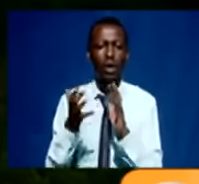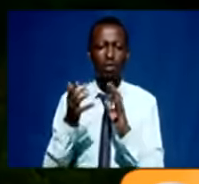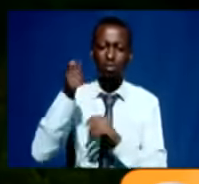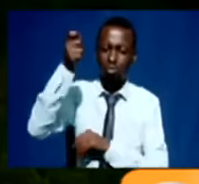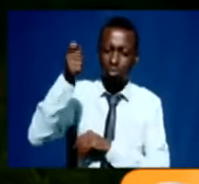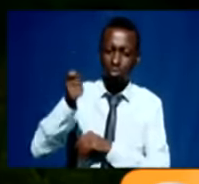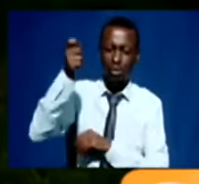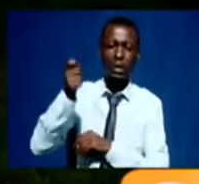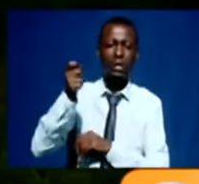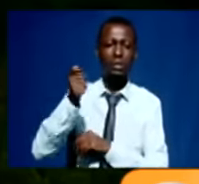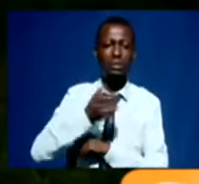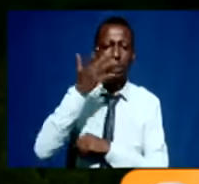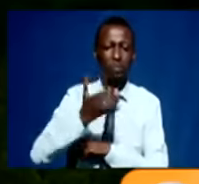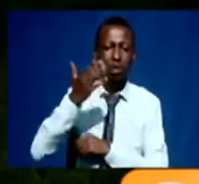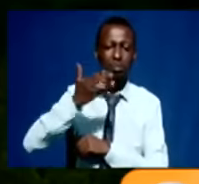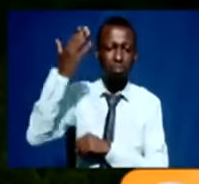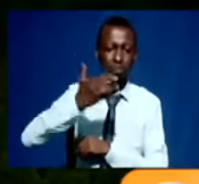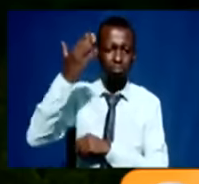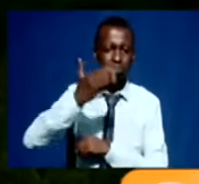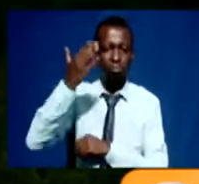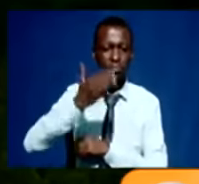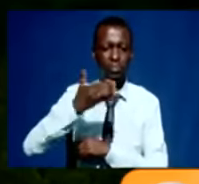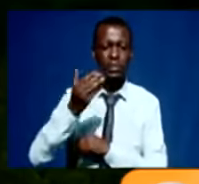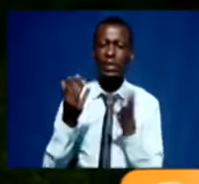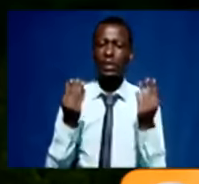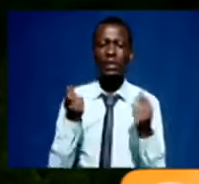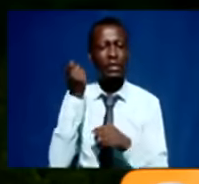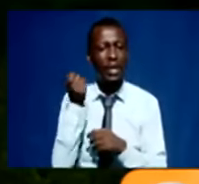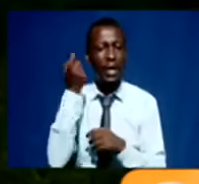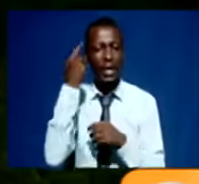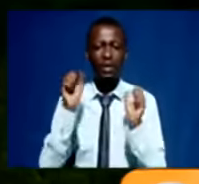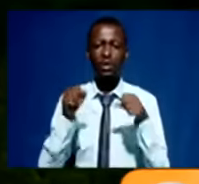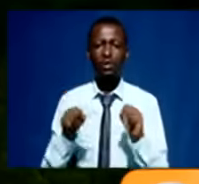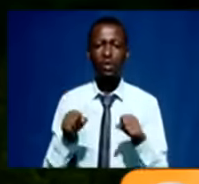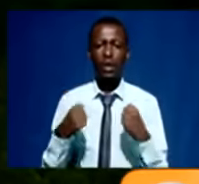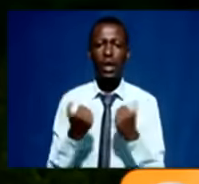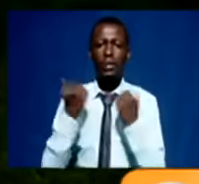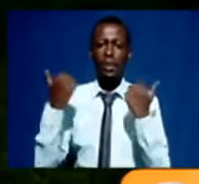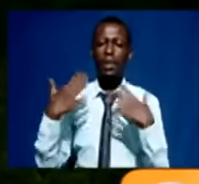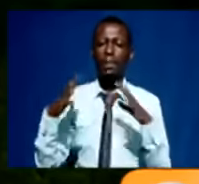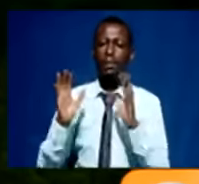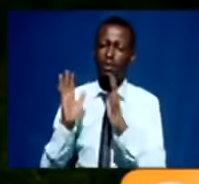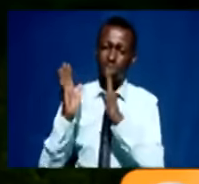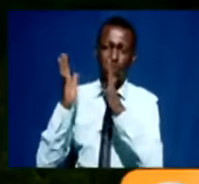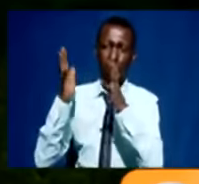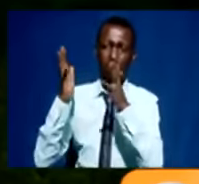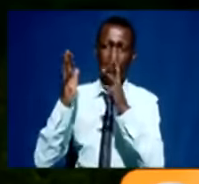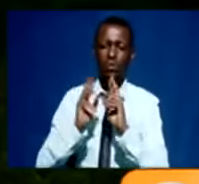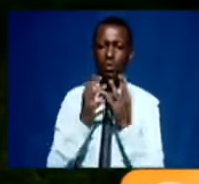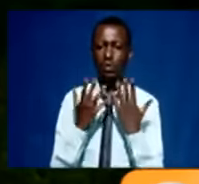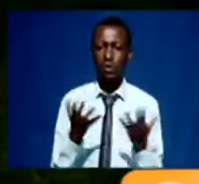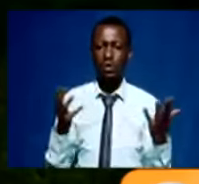lengthy judgment in an easy-to-comprehend style that has earned her accolades. Brenda Wanga